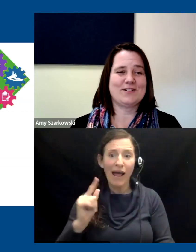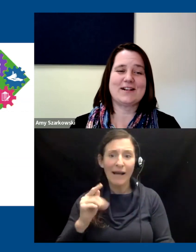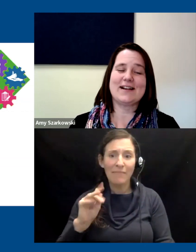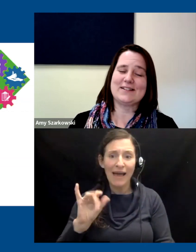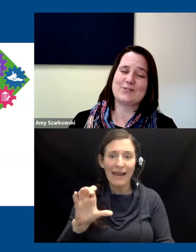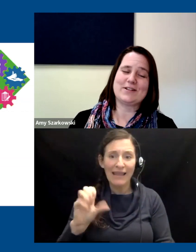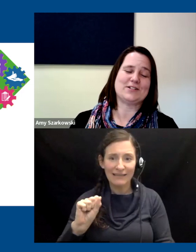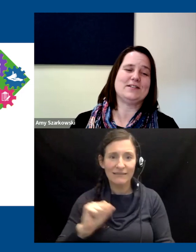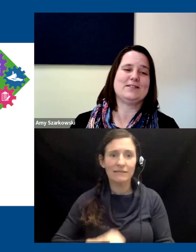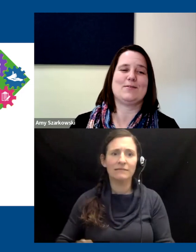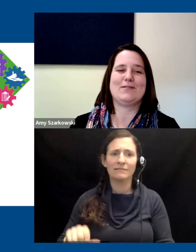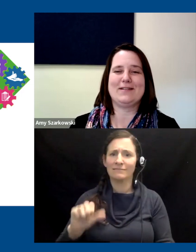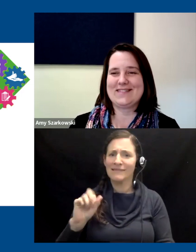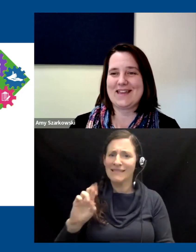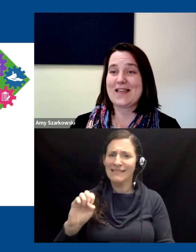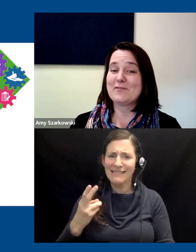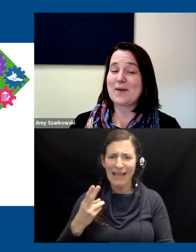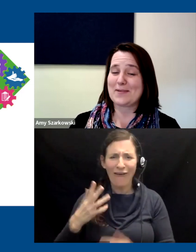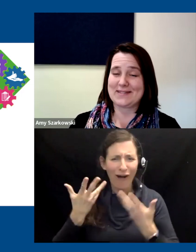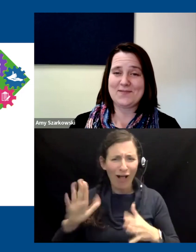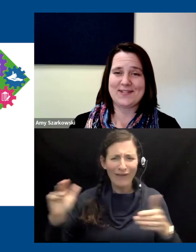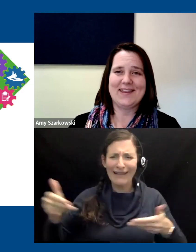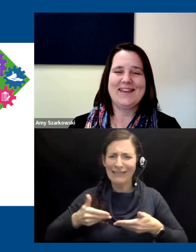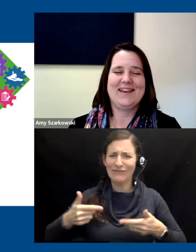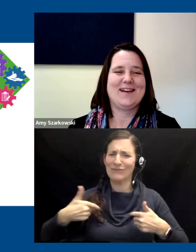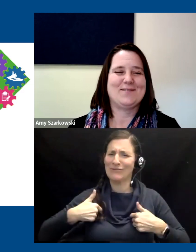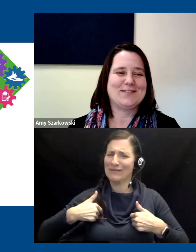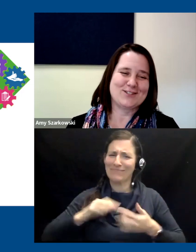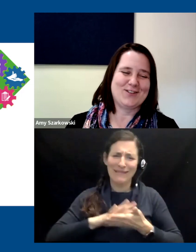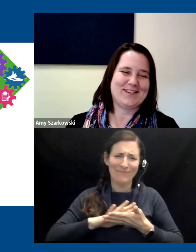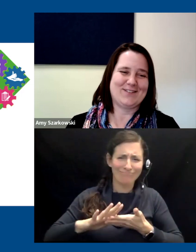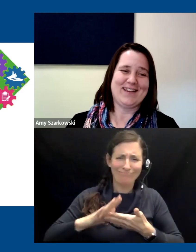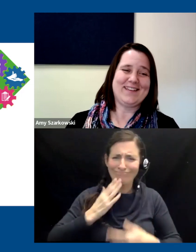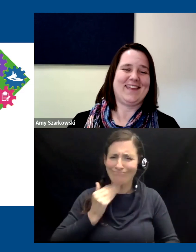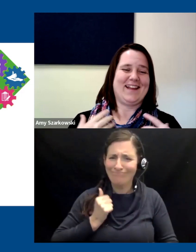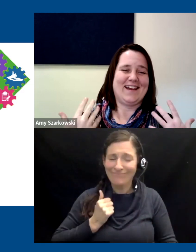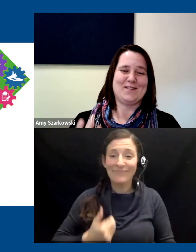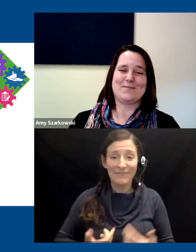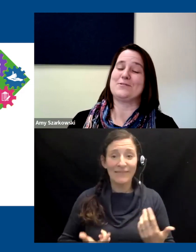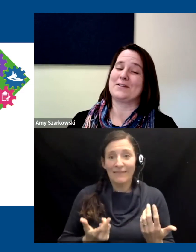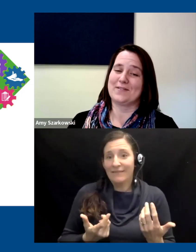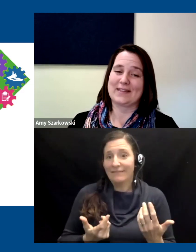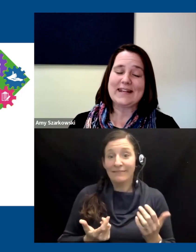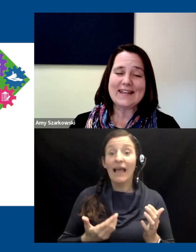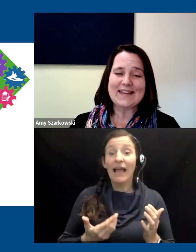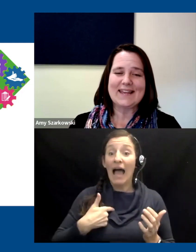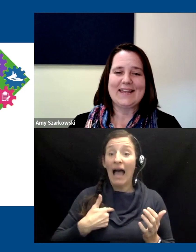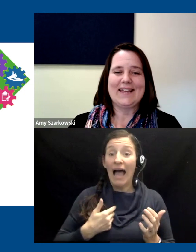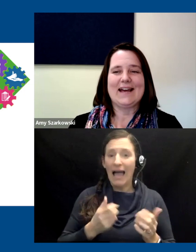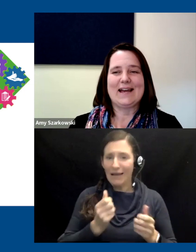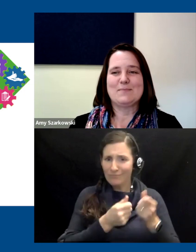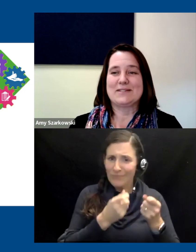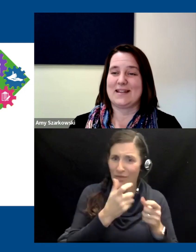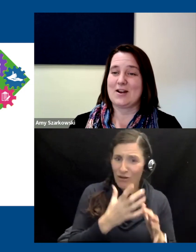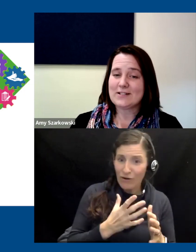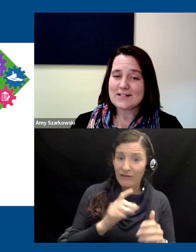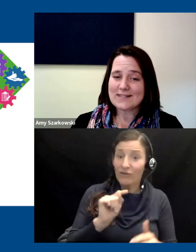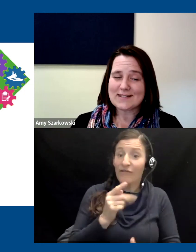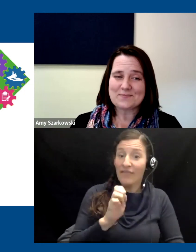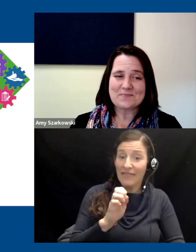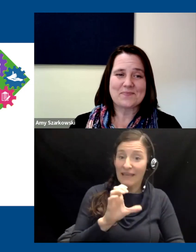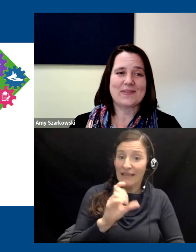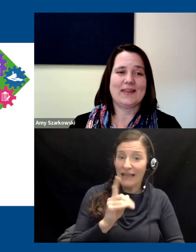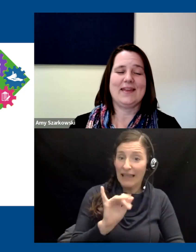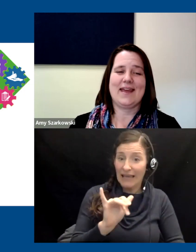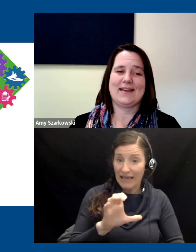Sarah offered a kind introduction, so I don't need to say a lot about myself. I was just going to iterate that I am the director of the clinic. I'm a